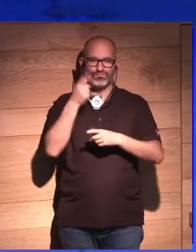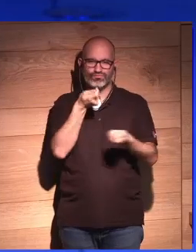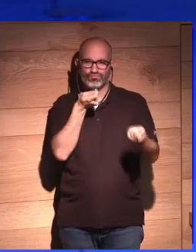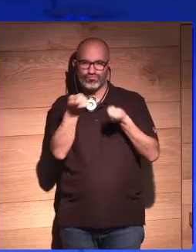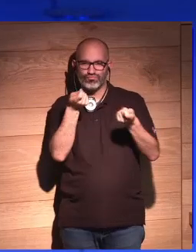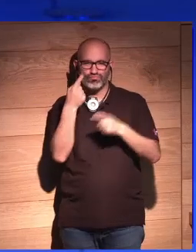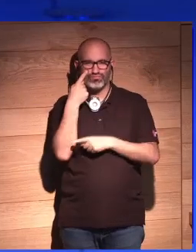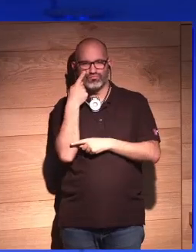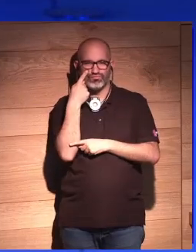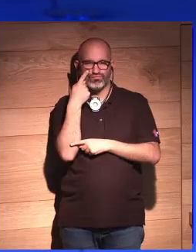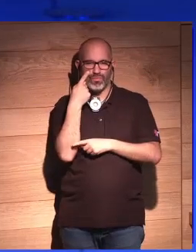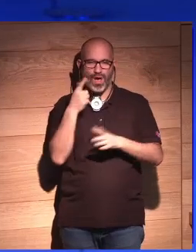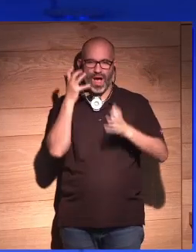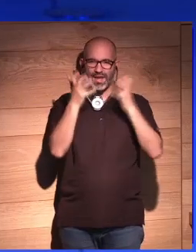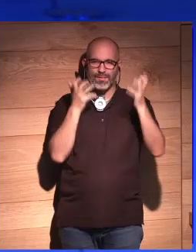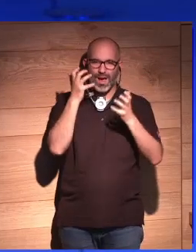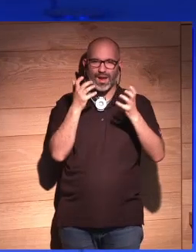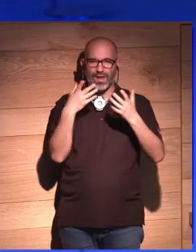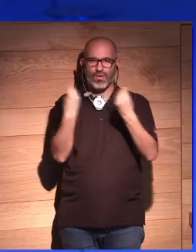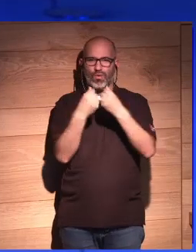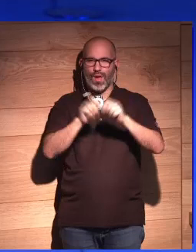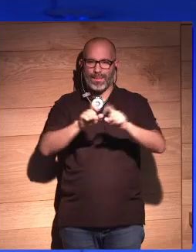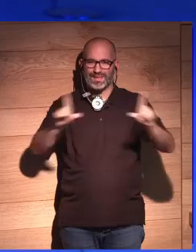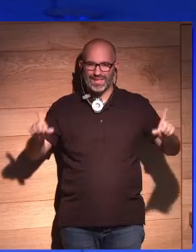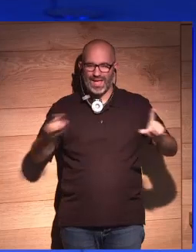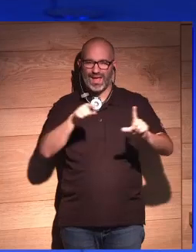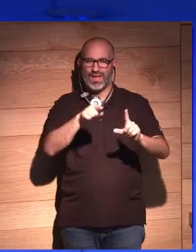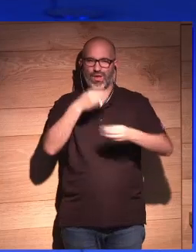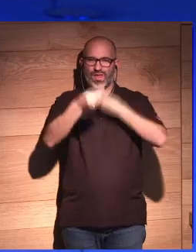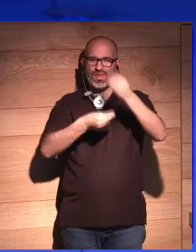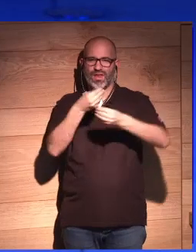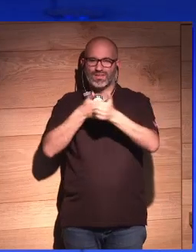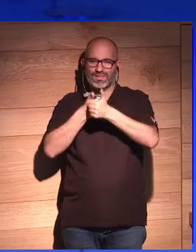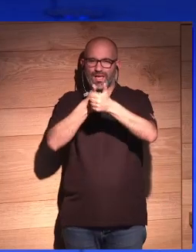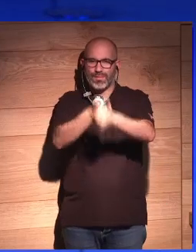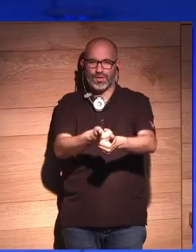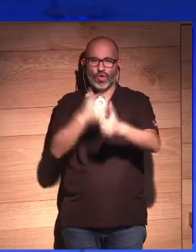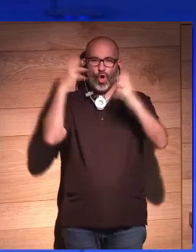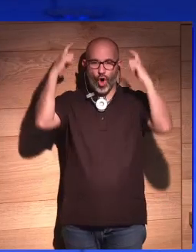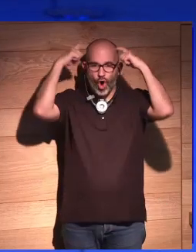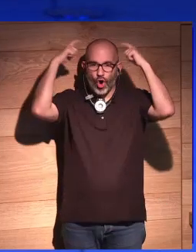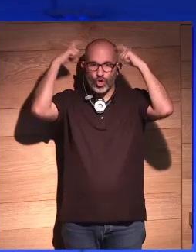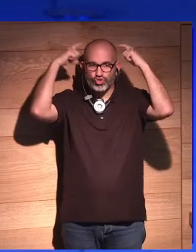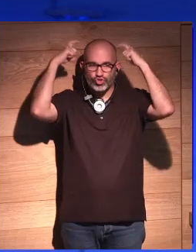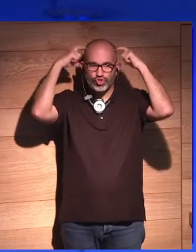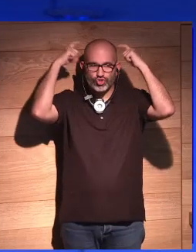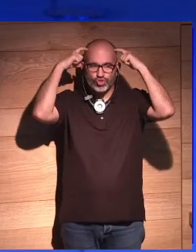they followed a grizzly bear tagged by Canadian Rangers in a very actually emotionally moving story about the bear.